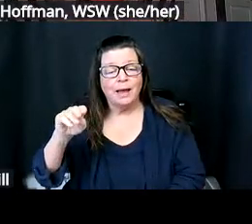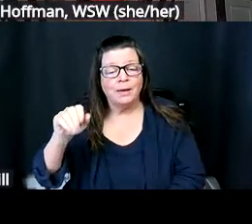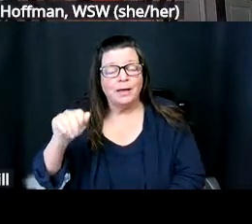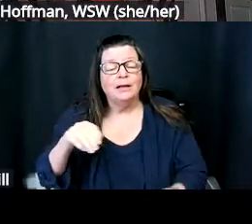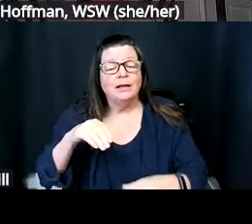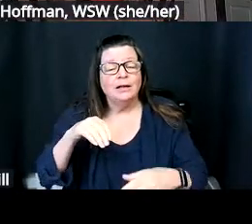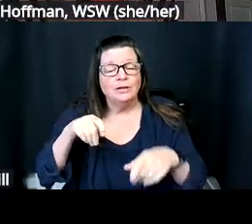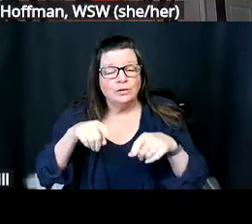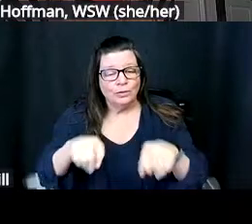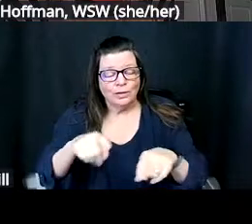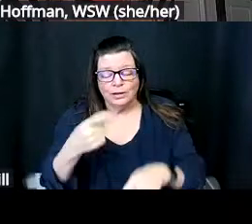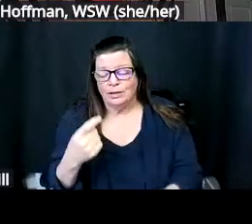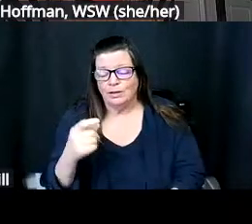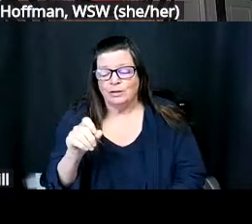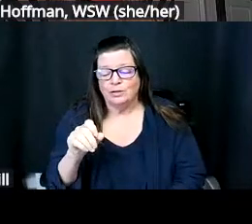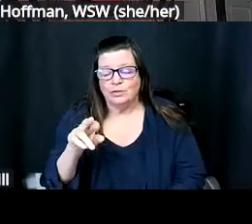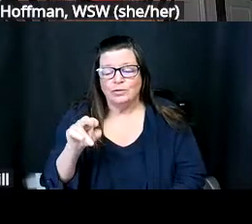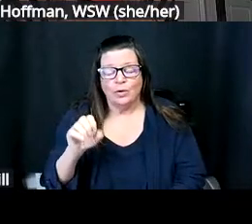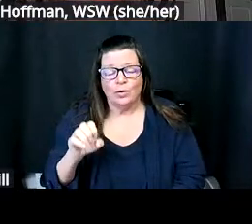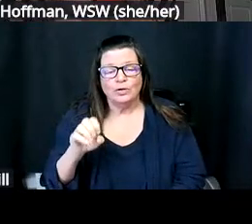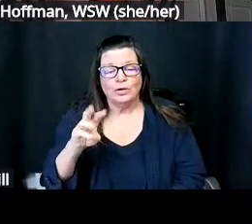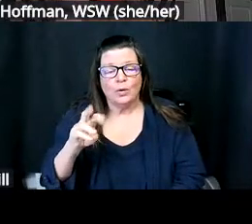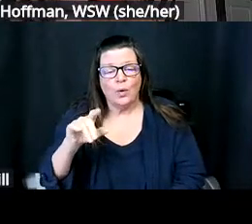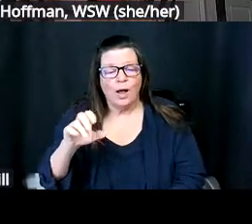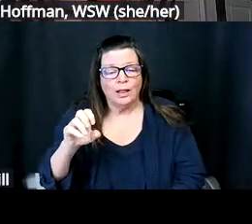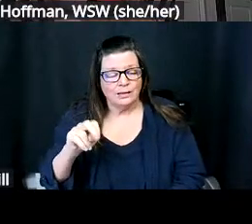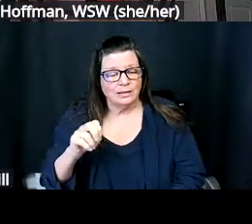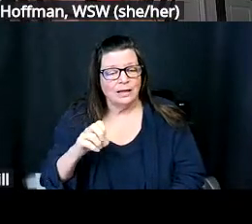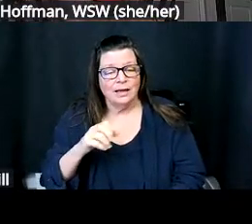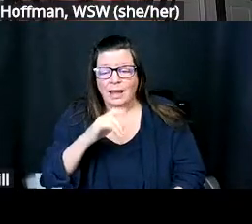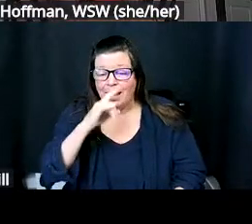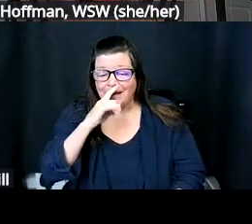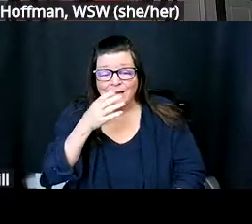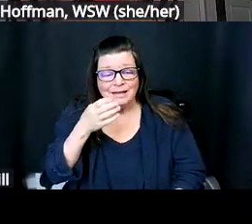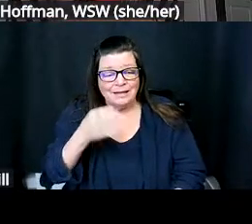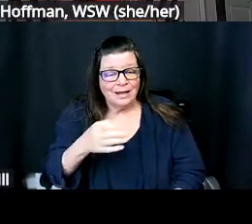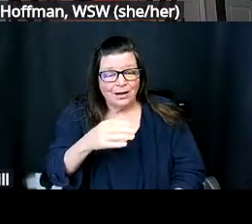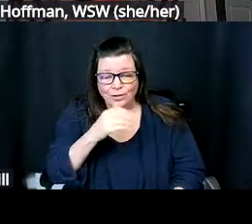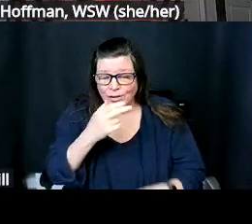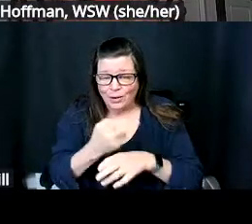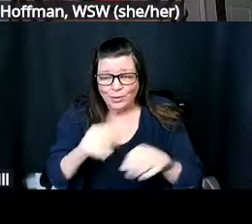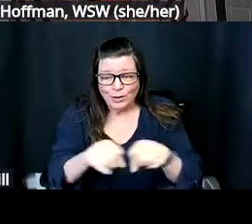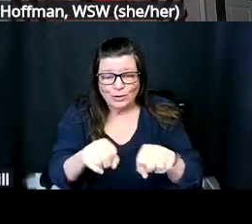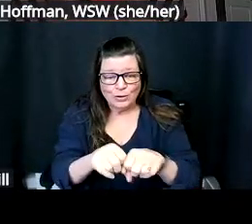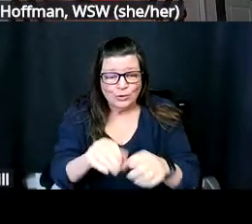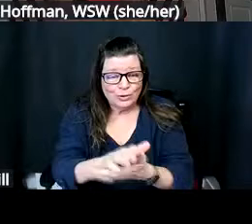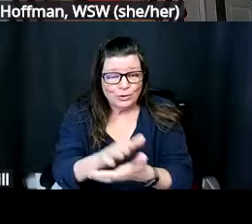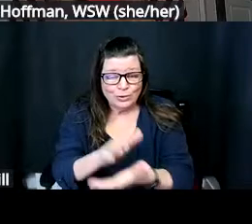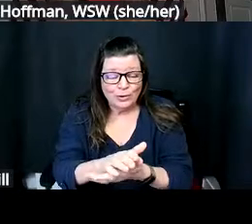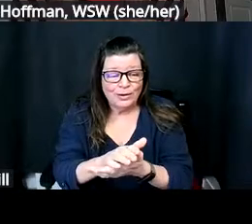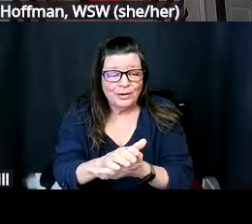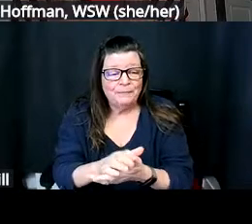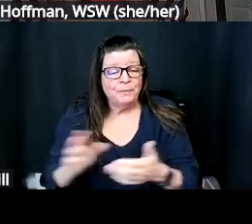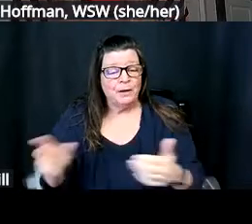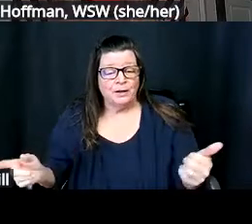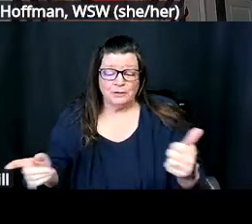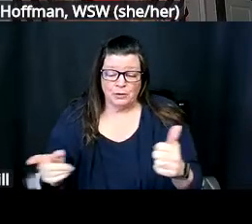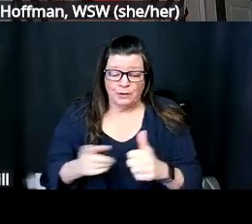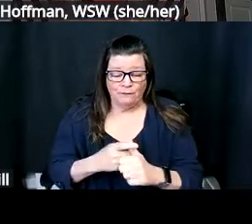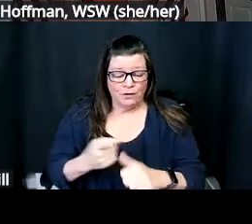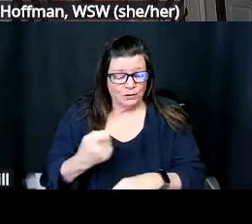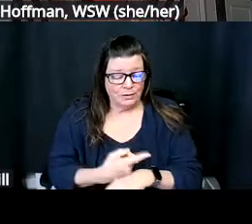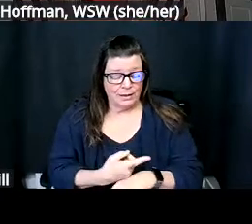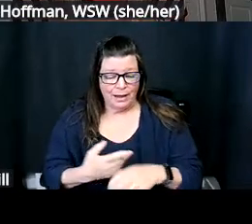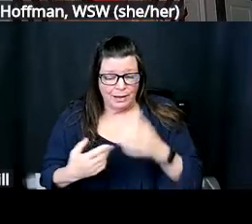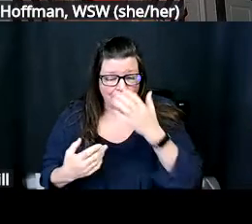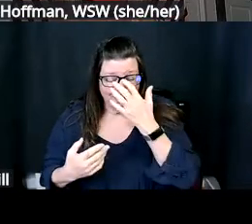And kids there didn't wear shoes to school. So the first day I decided to be like, I didn't know it